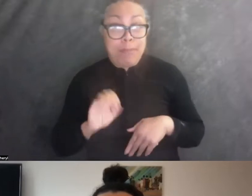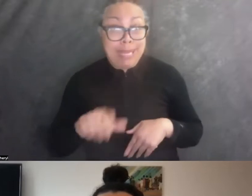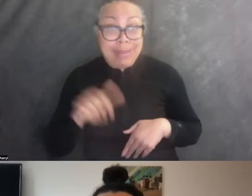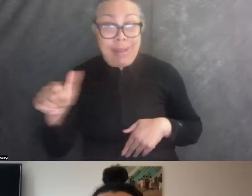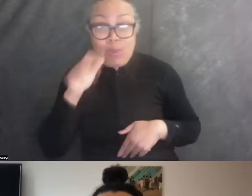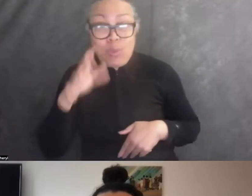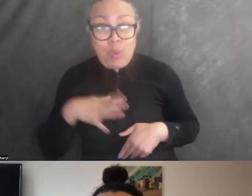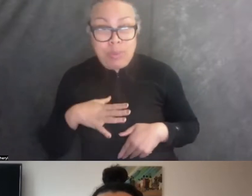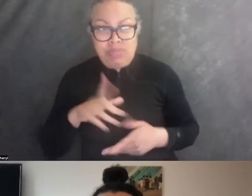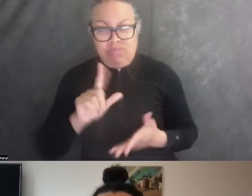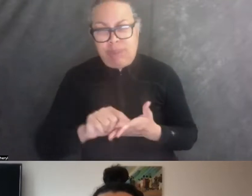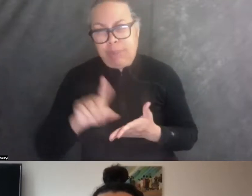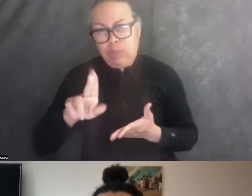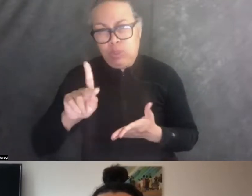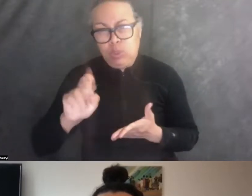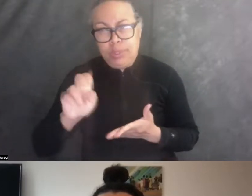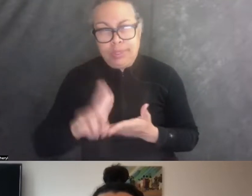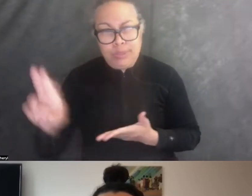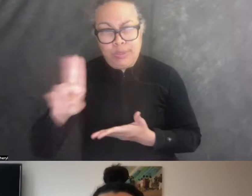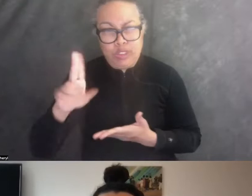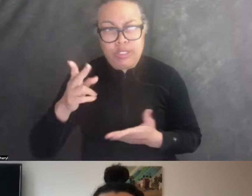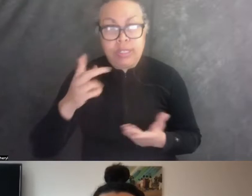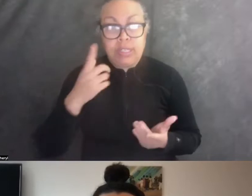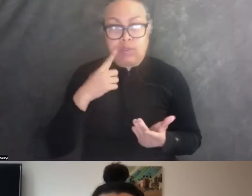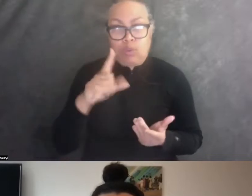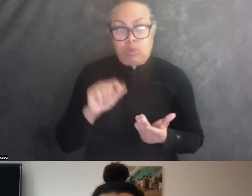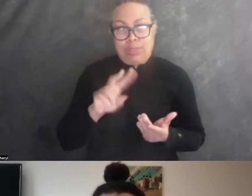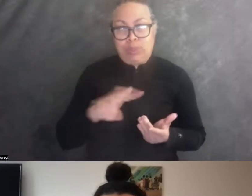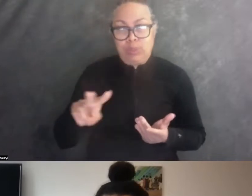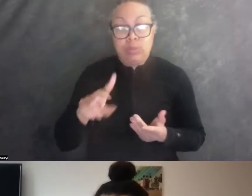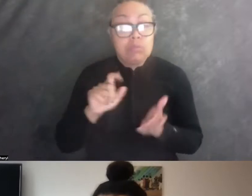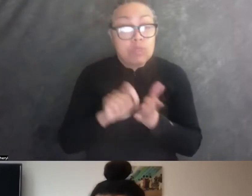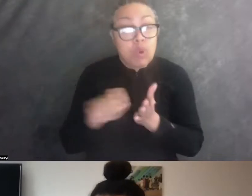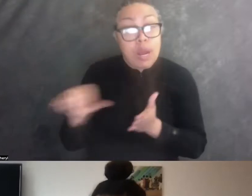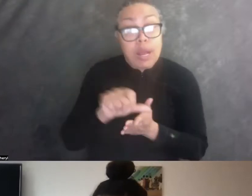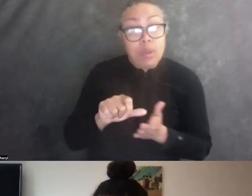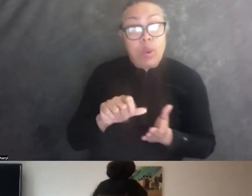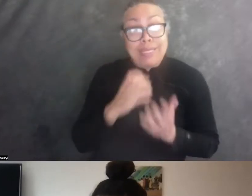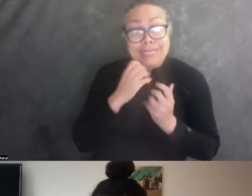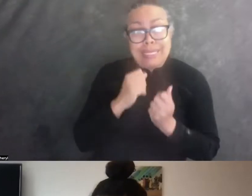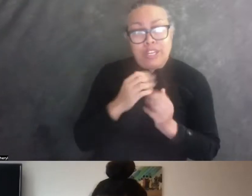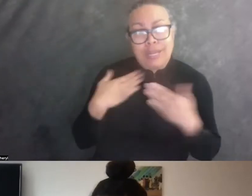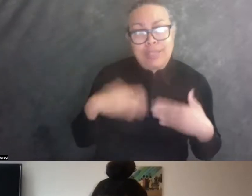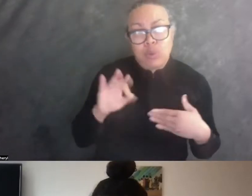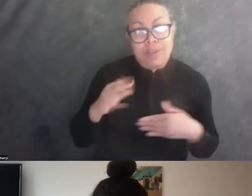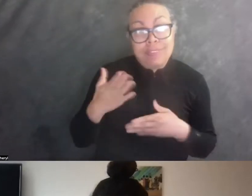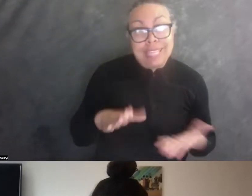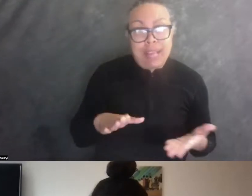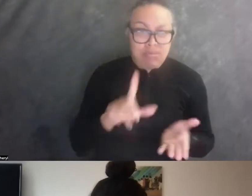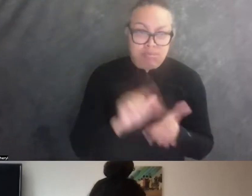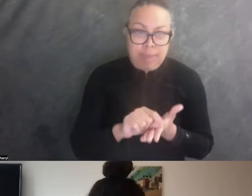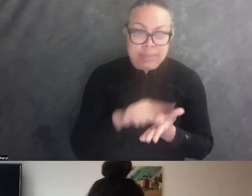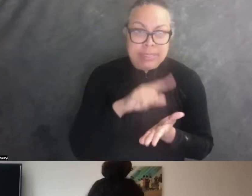Press in 2022. She's also written Dear Angel of Death, which came out on Ugly Duckling Press in 2018. Of